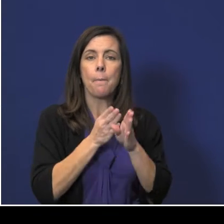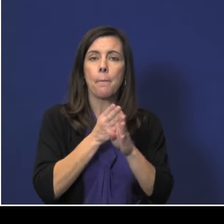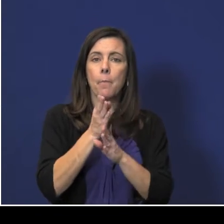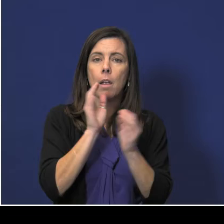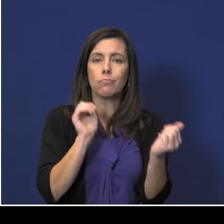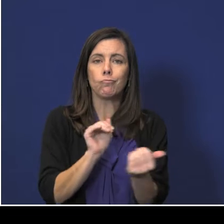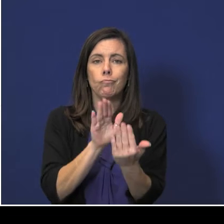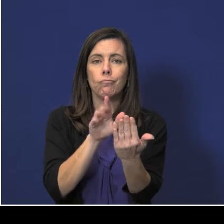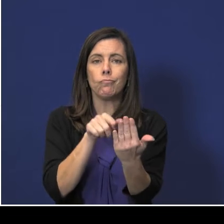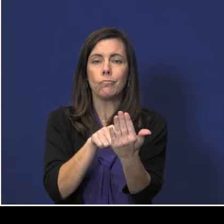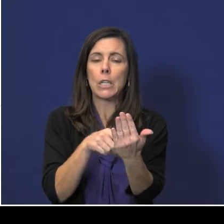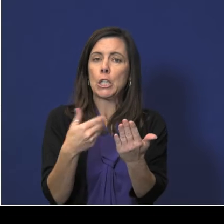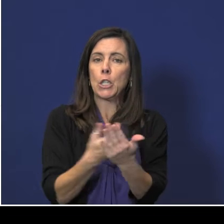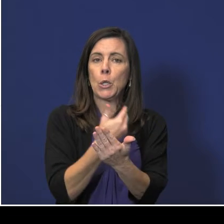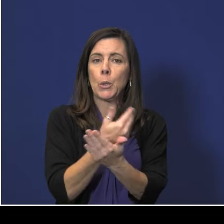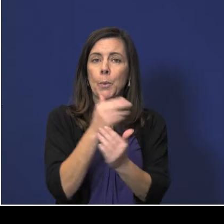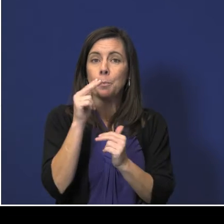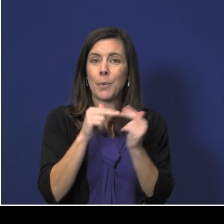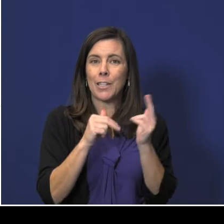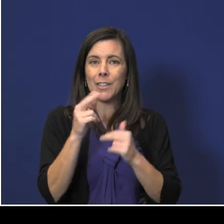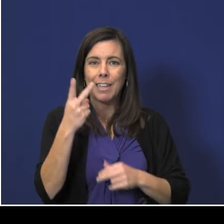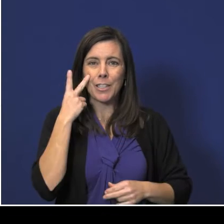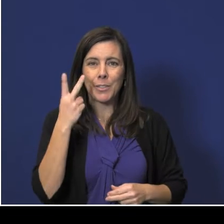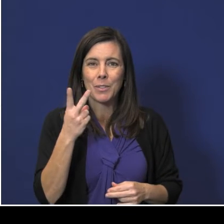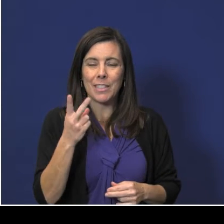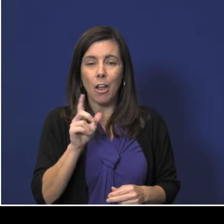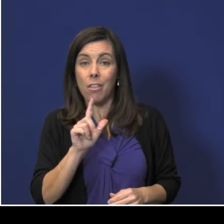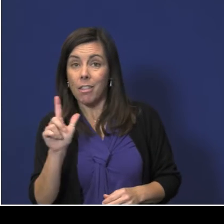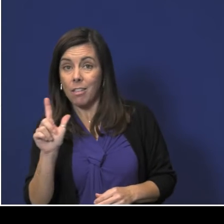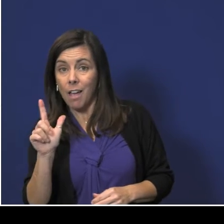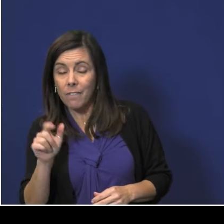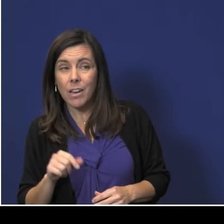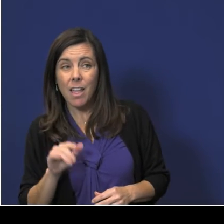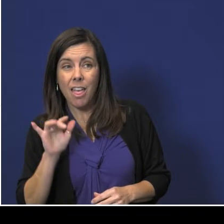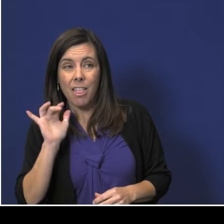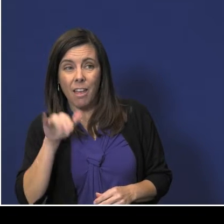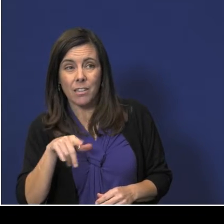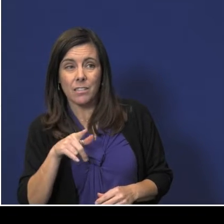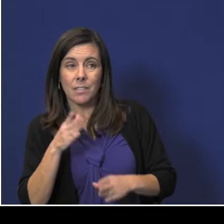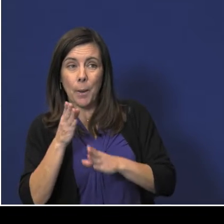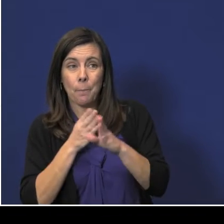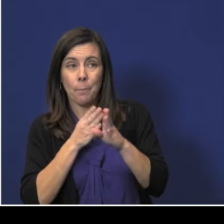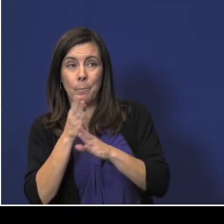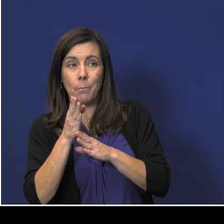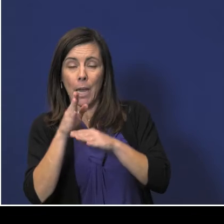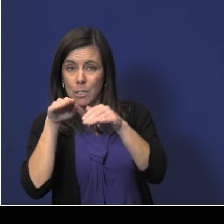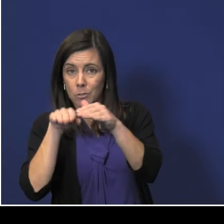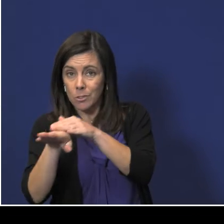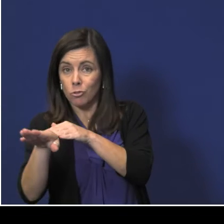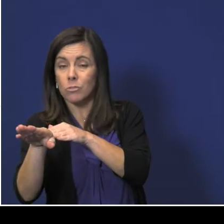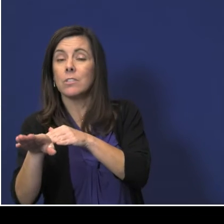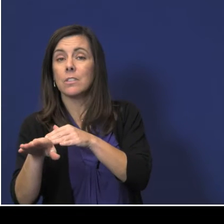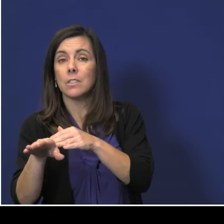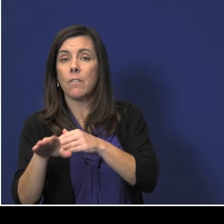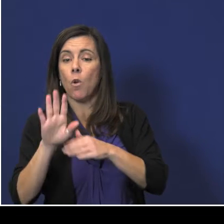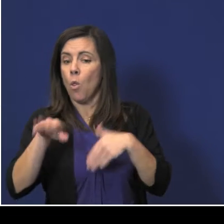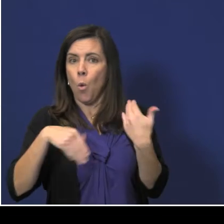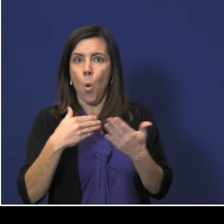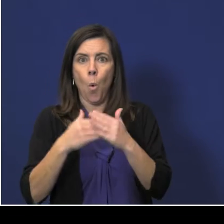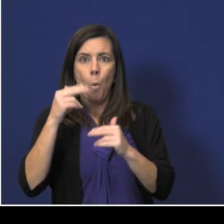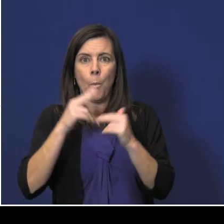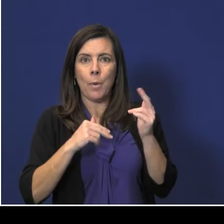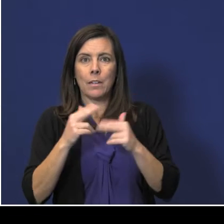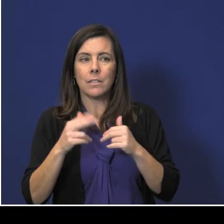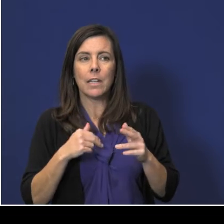for the new office building. So you get to see a little bit on the left, again, the big main entrance for the whole facility. And